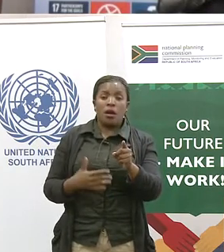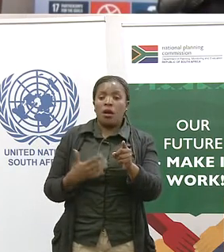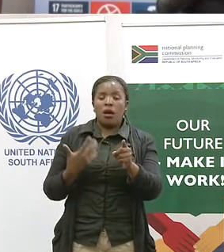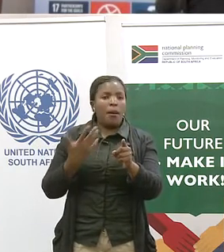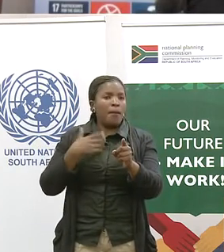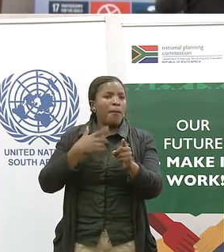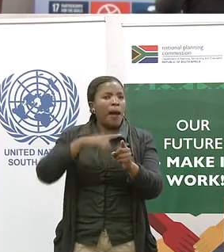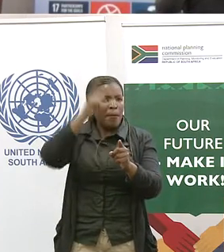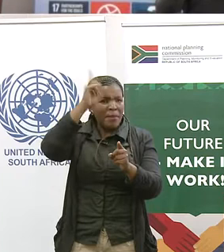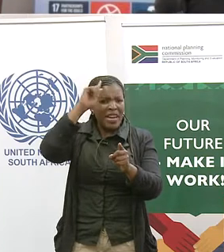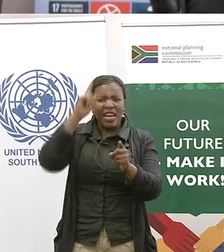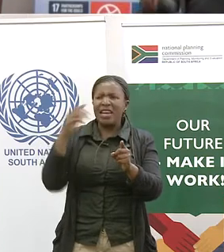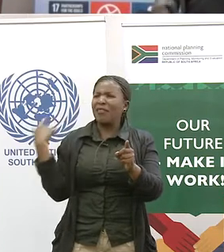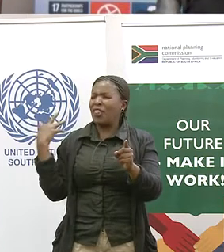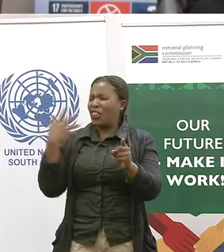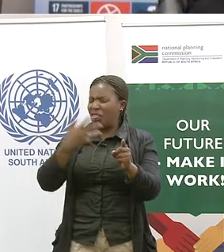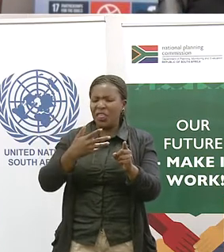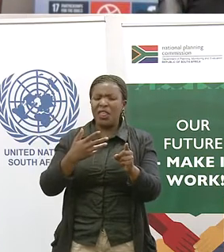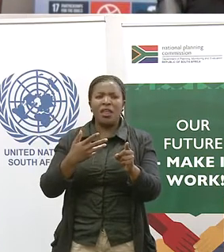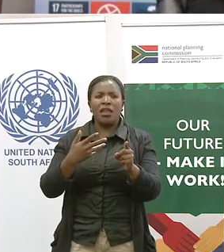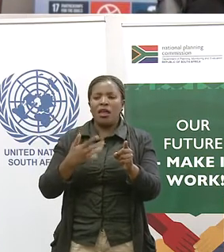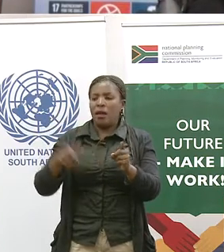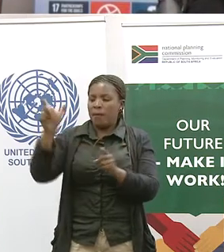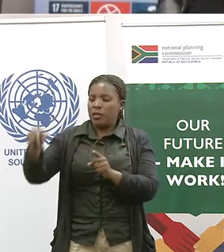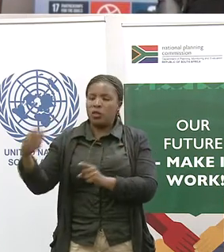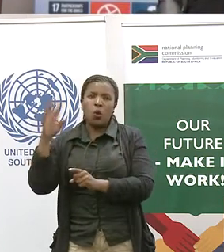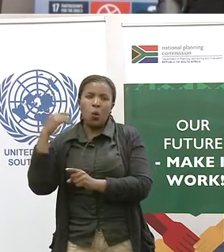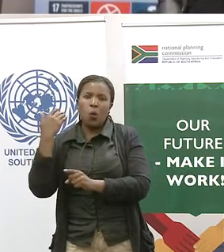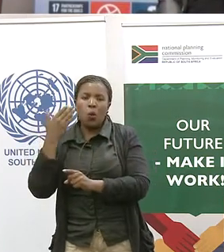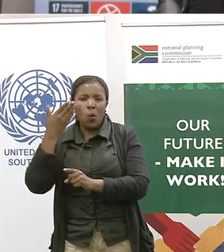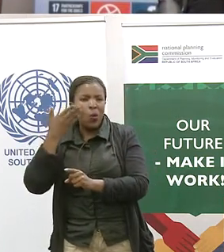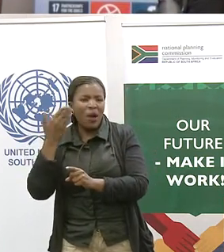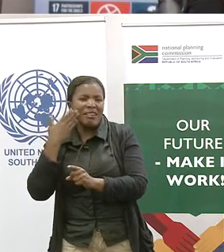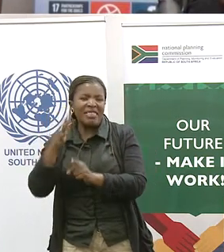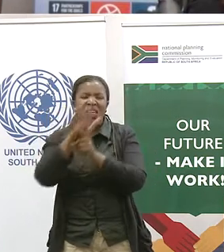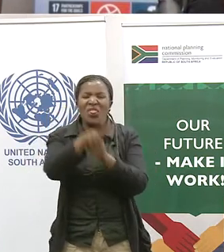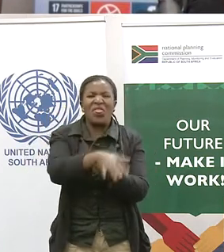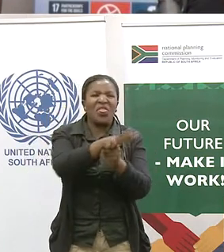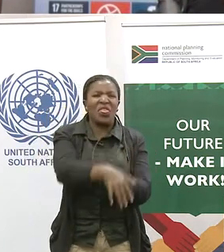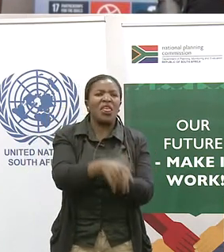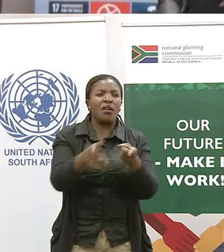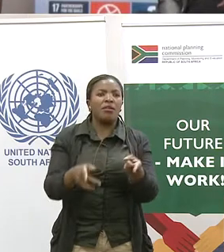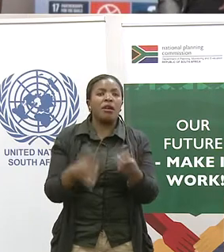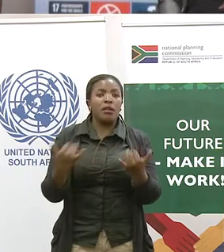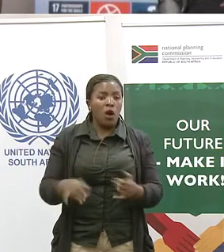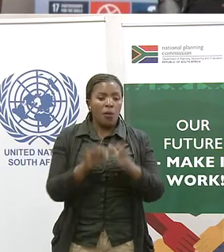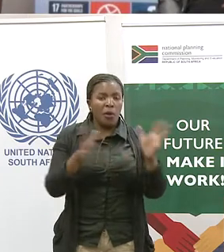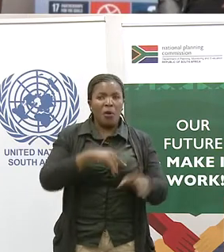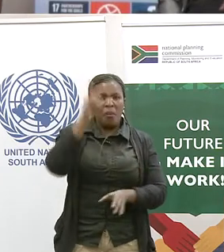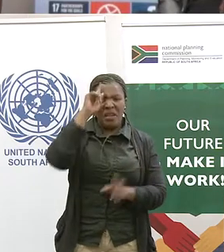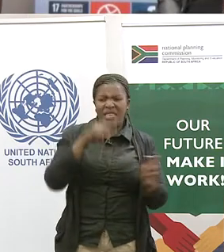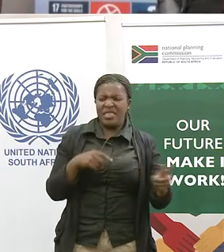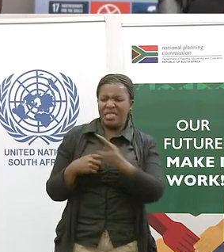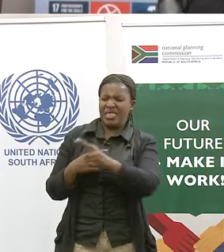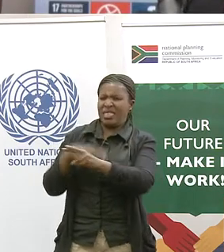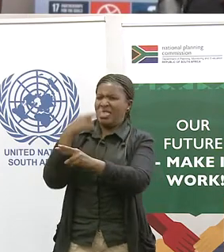oppression, any representation of whiteness stings. And as much as you may want to relate to it, you just